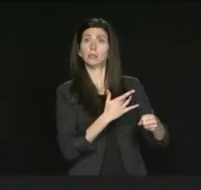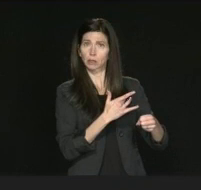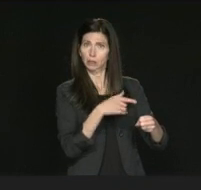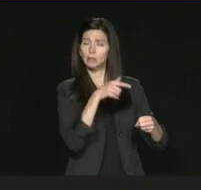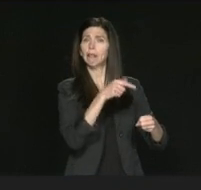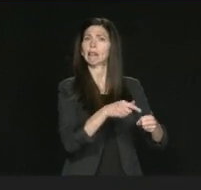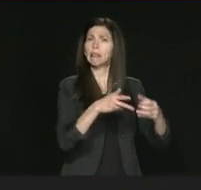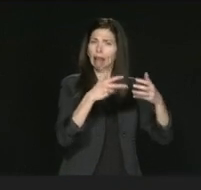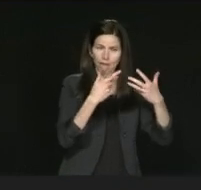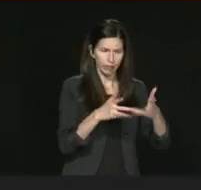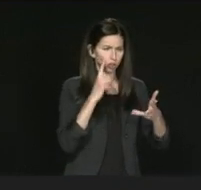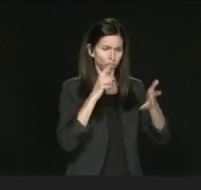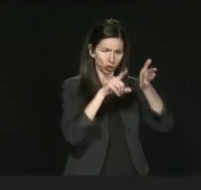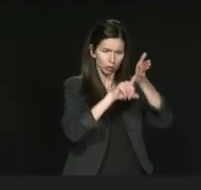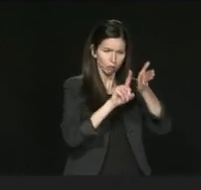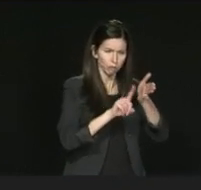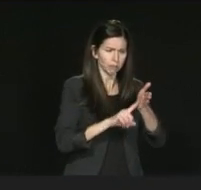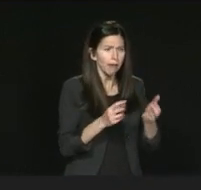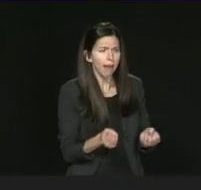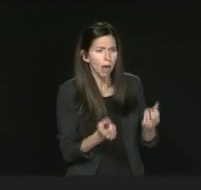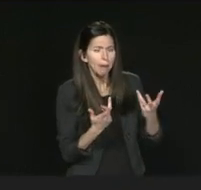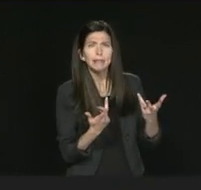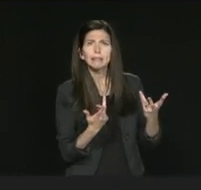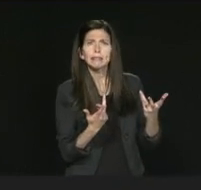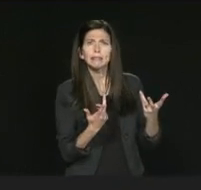workers to do door-to-door